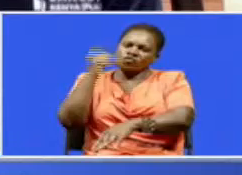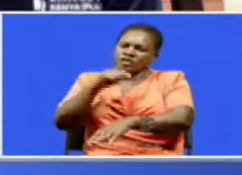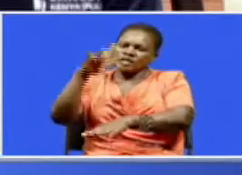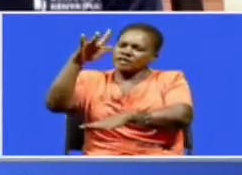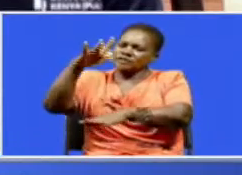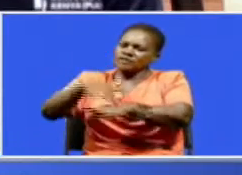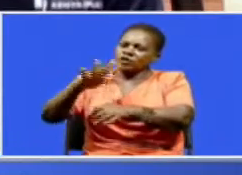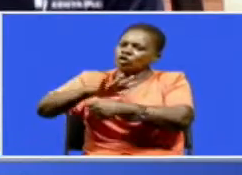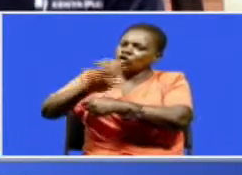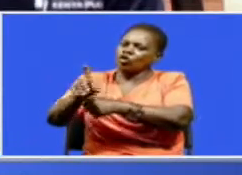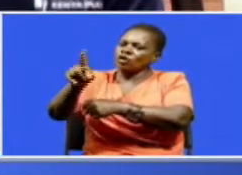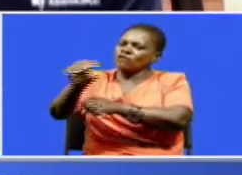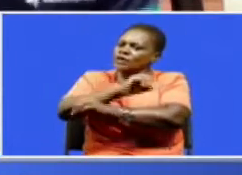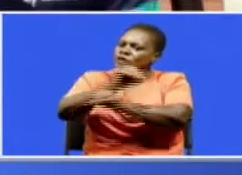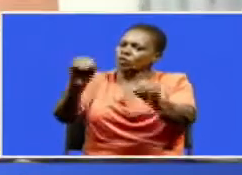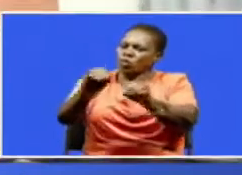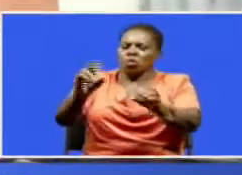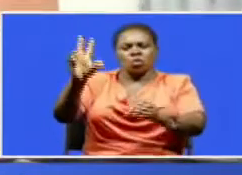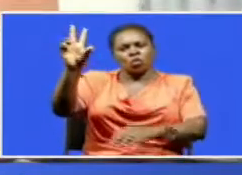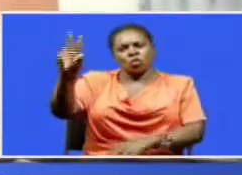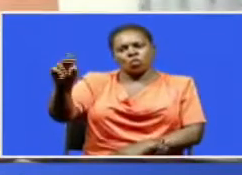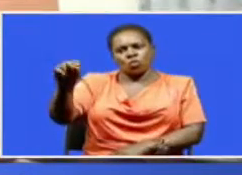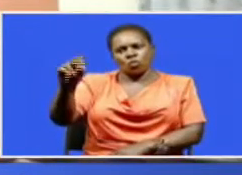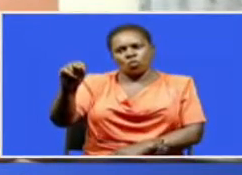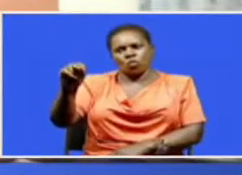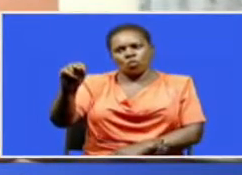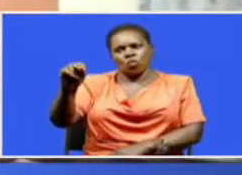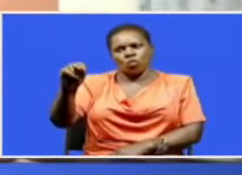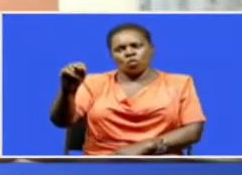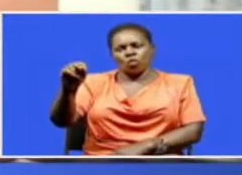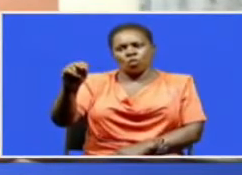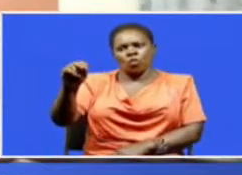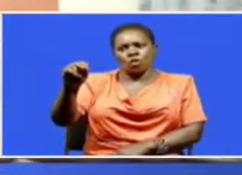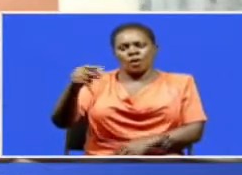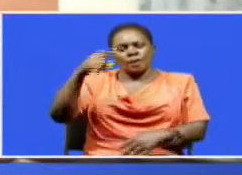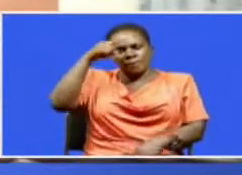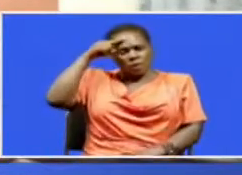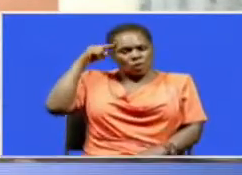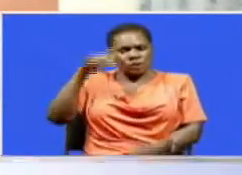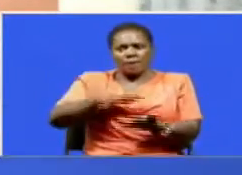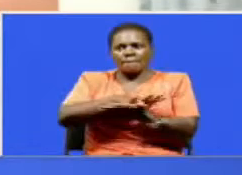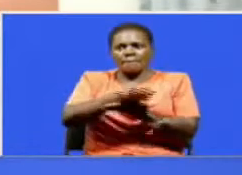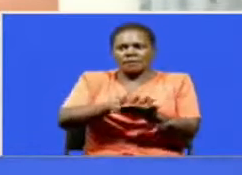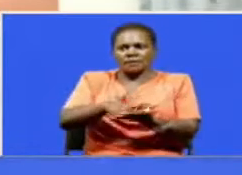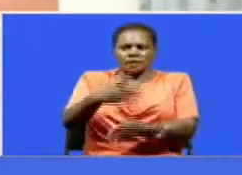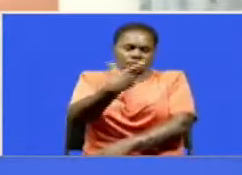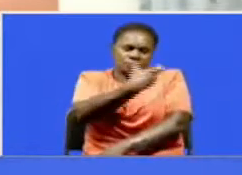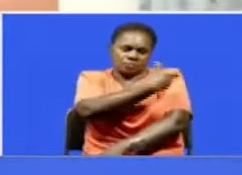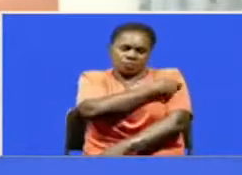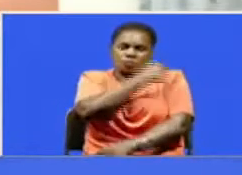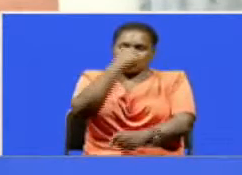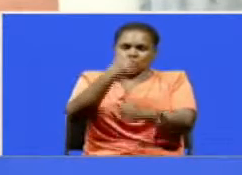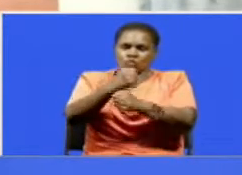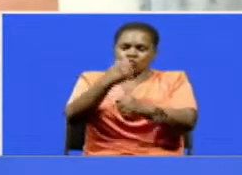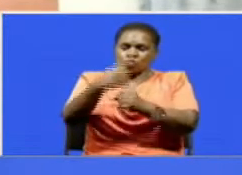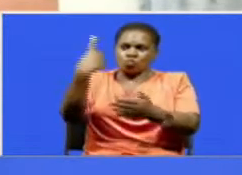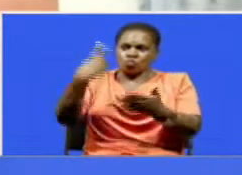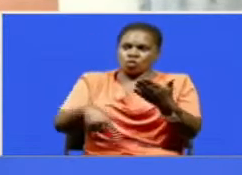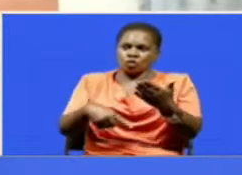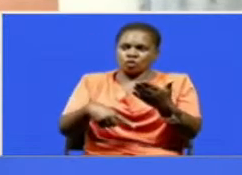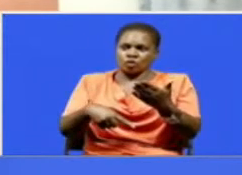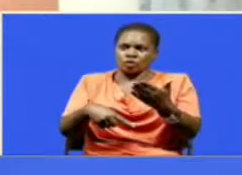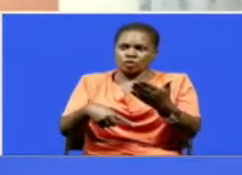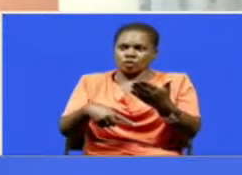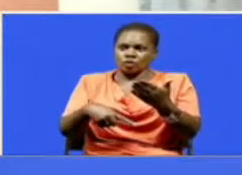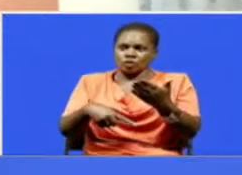vaccinated? Not at all, actually. Because basically what the vaccine does is that